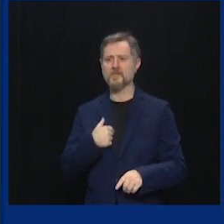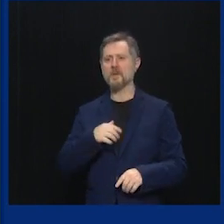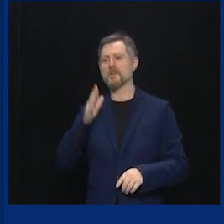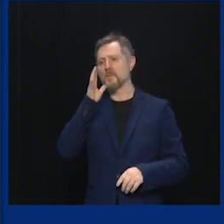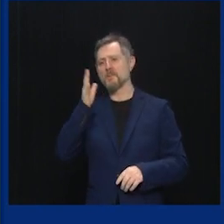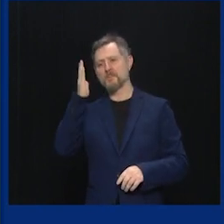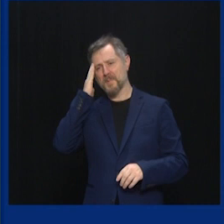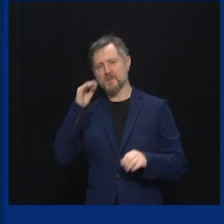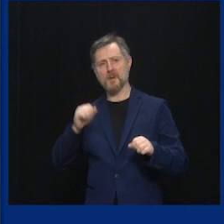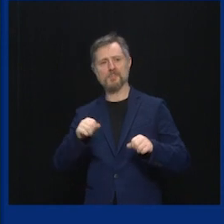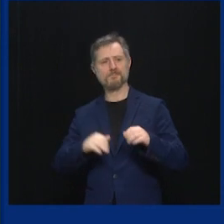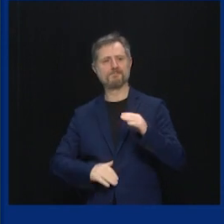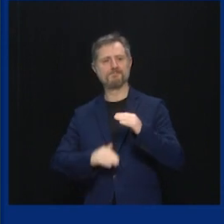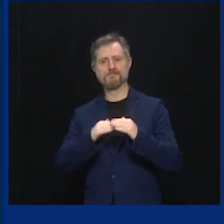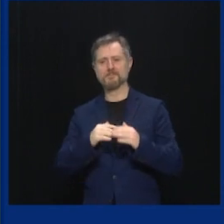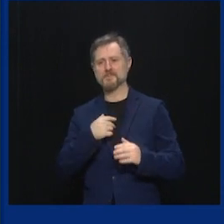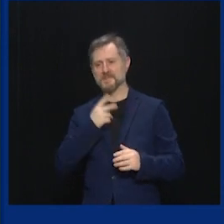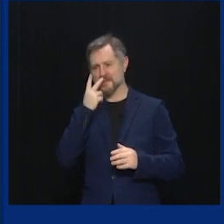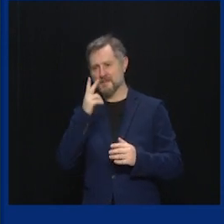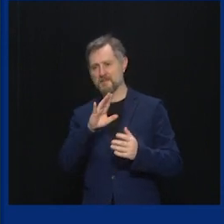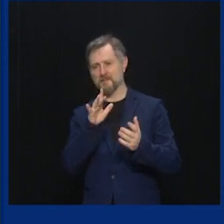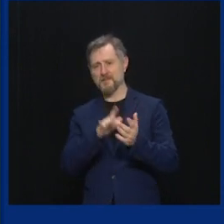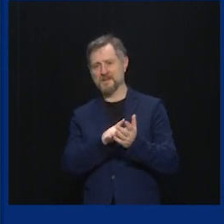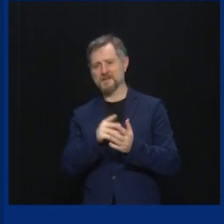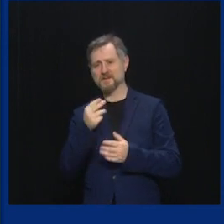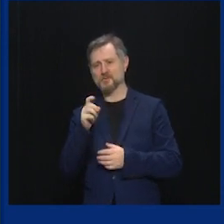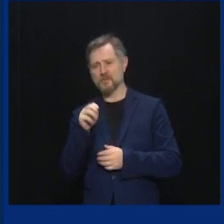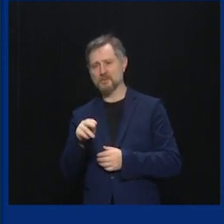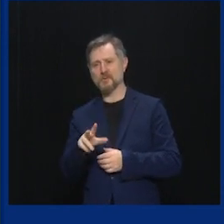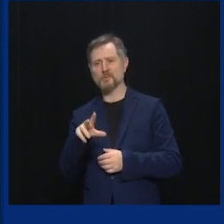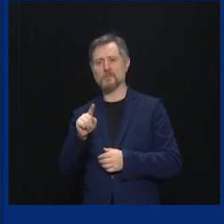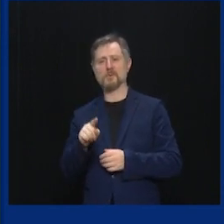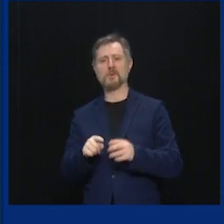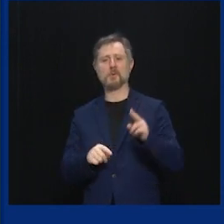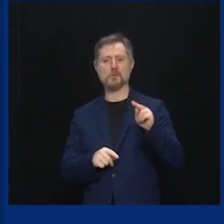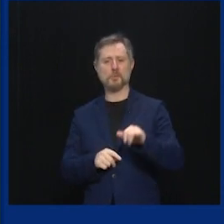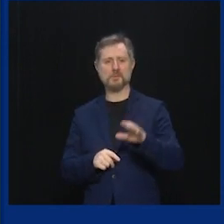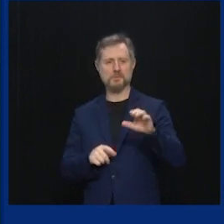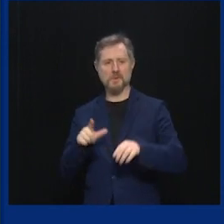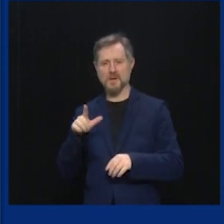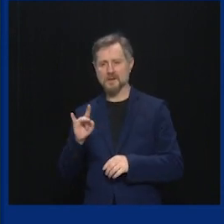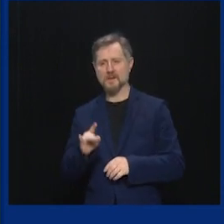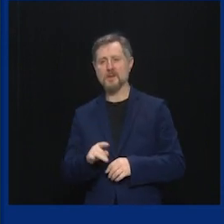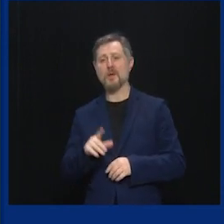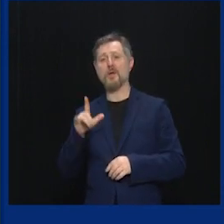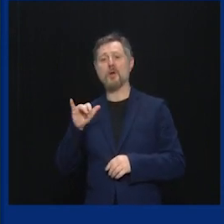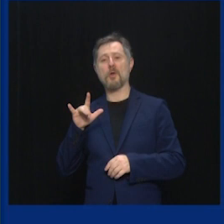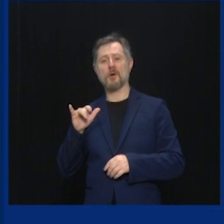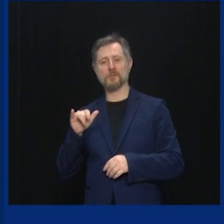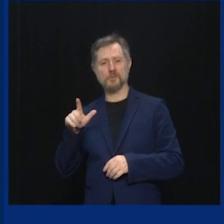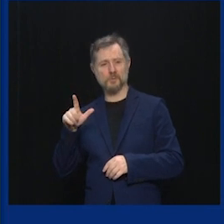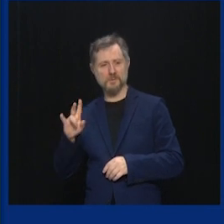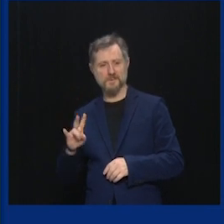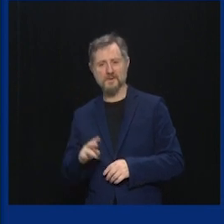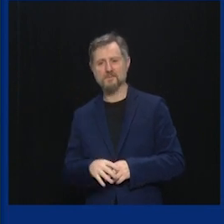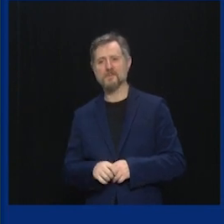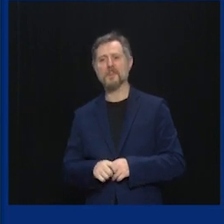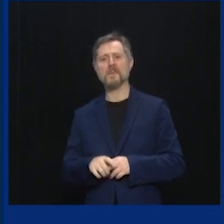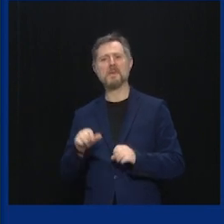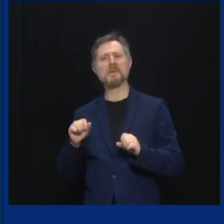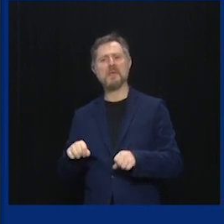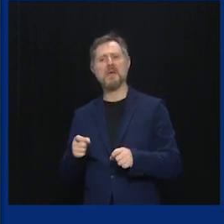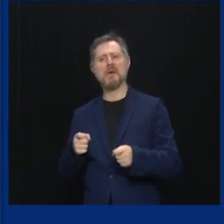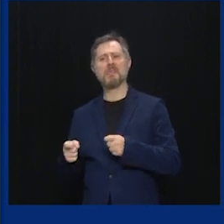Mid-Hudson area, 31%, New York City, 28%, Long Island, 27%. Those areas can handle